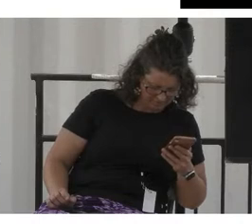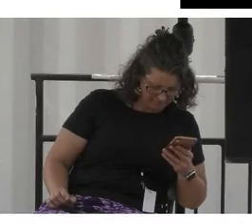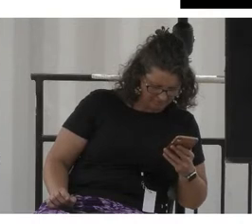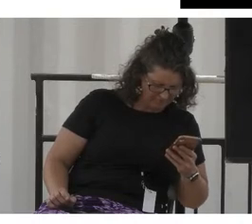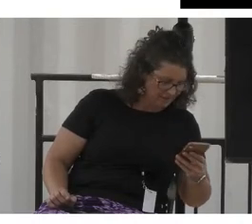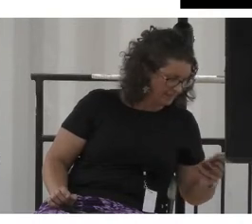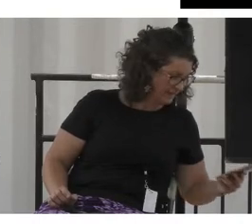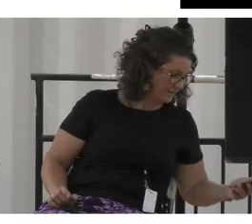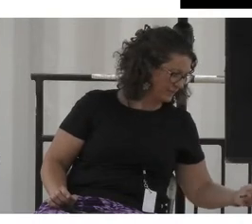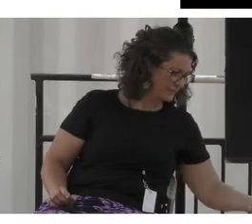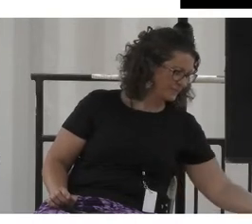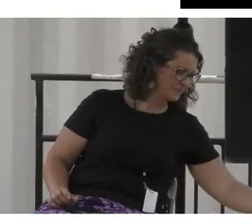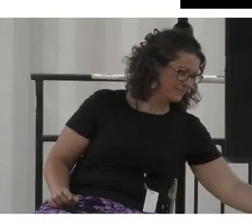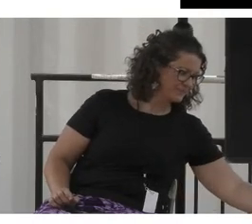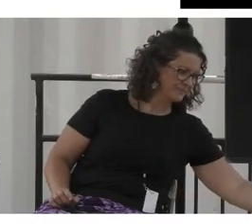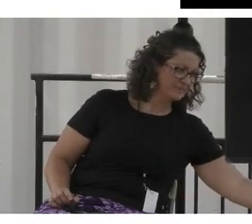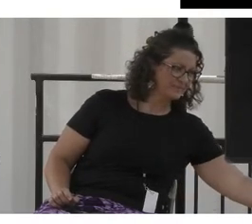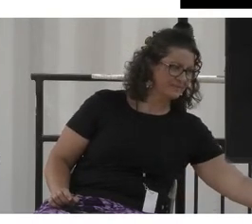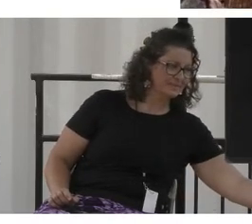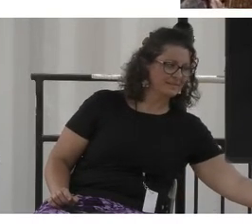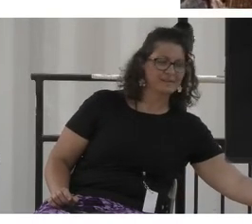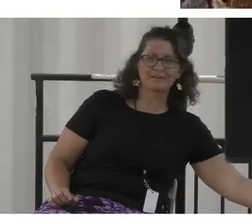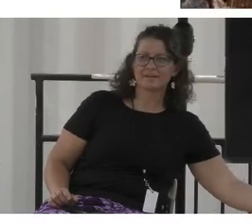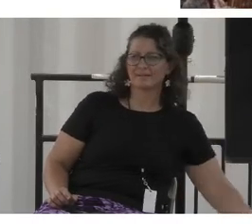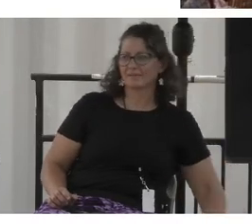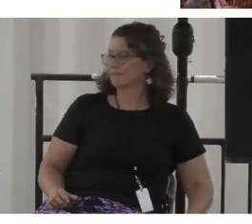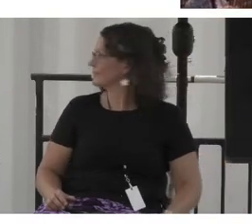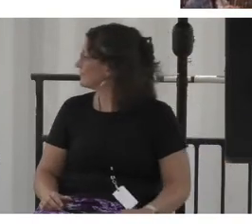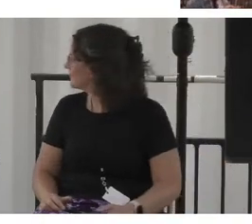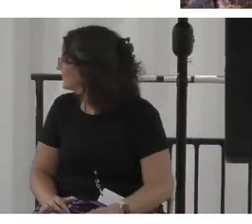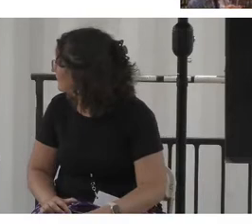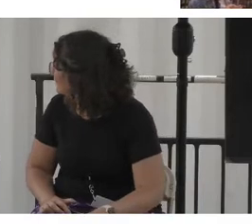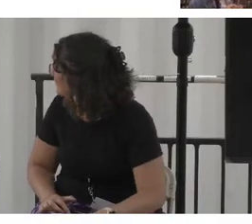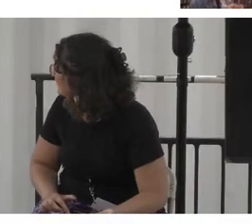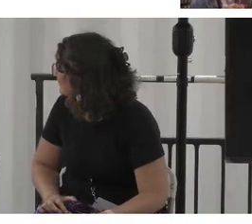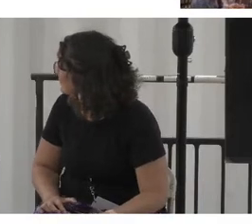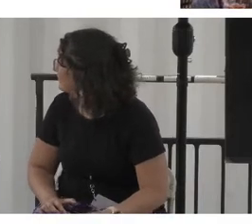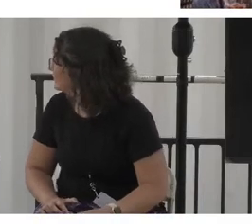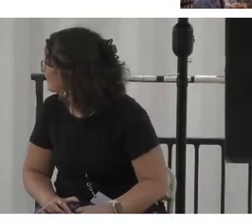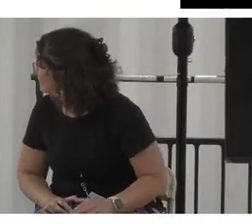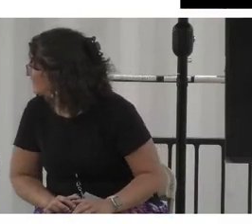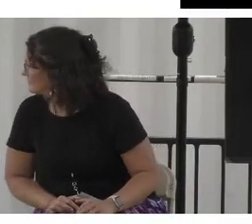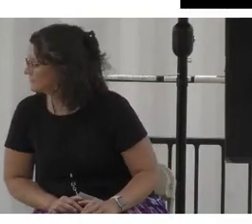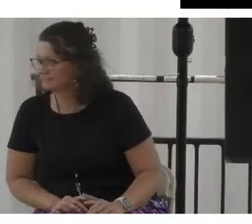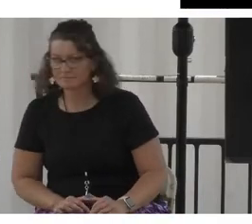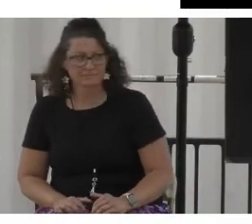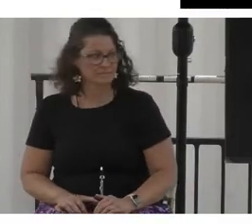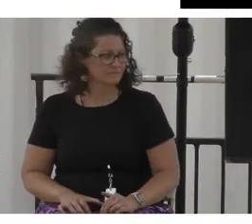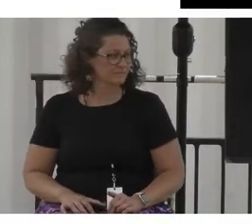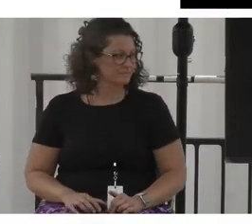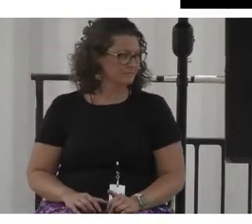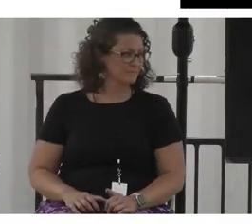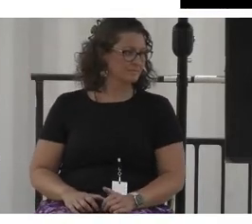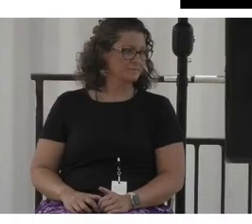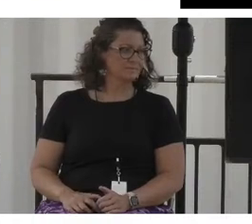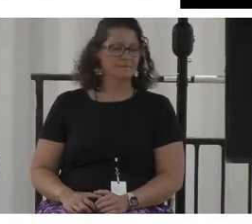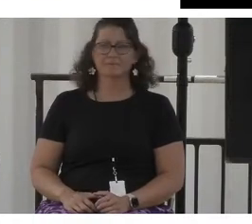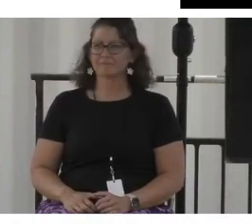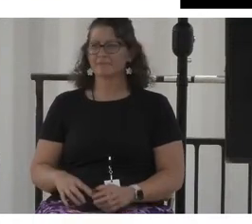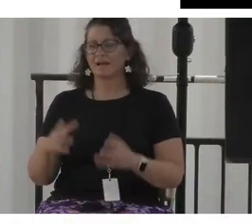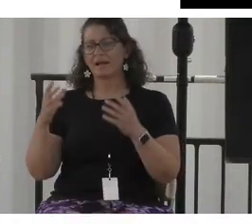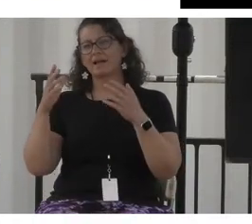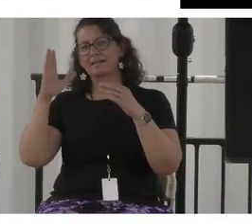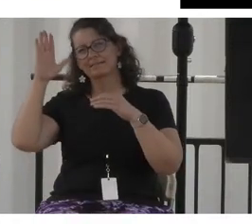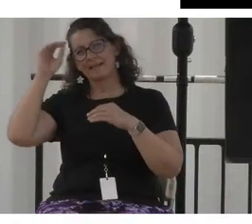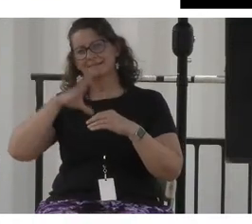Ladies and gentlemen, an opportunity like this cannot be taken for granted. This evening, we are going to be